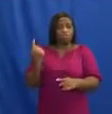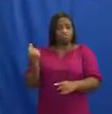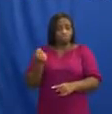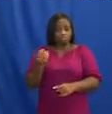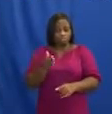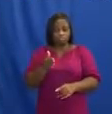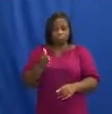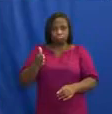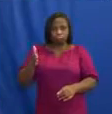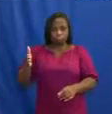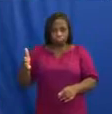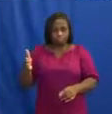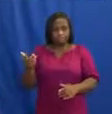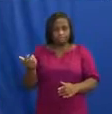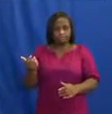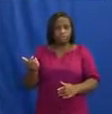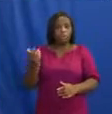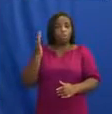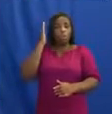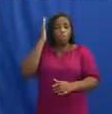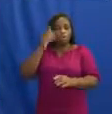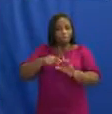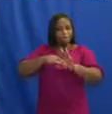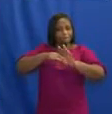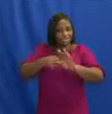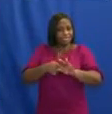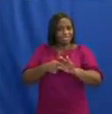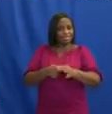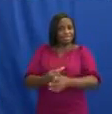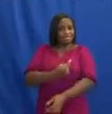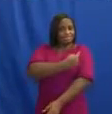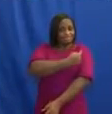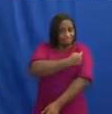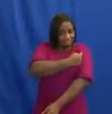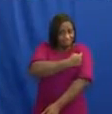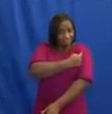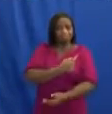ya. Oba boy tufa agbu.